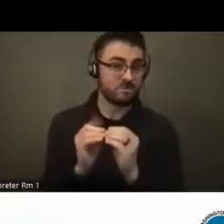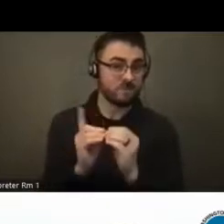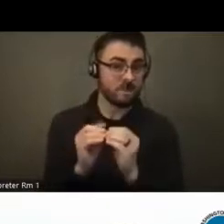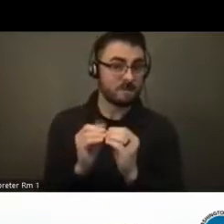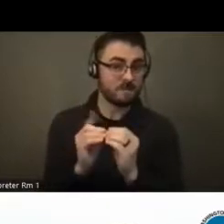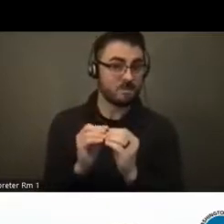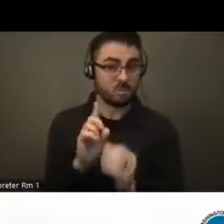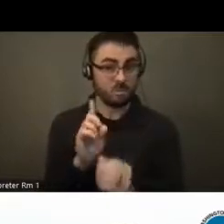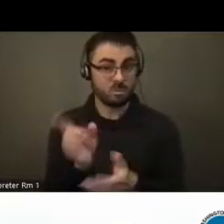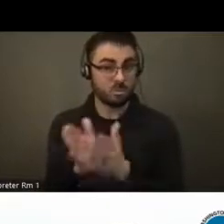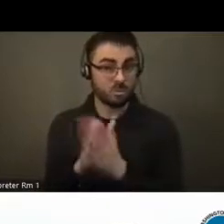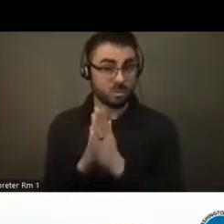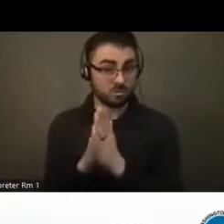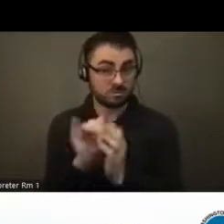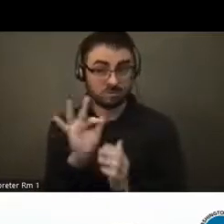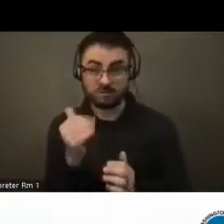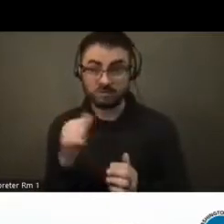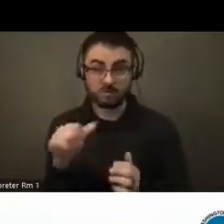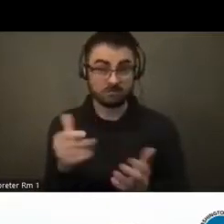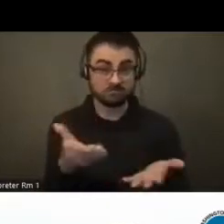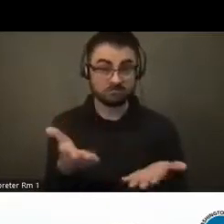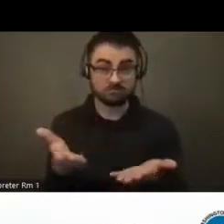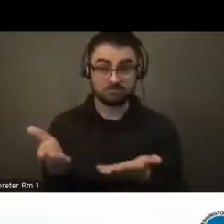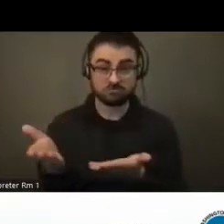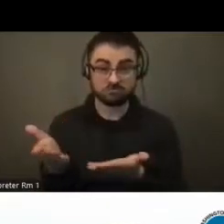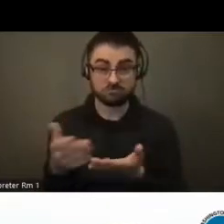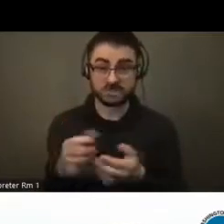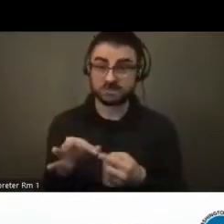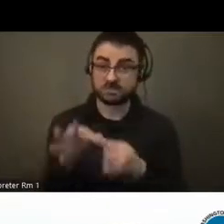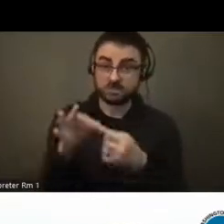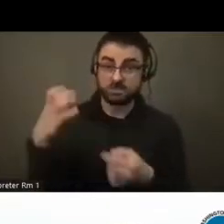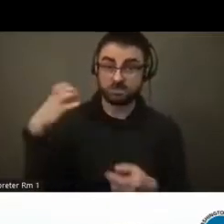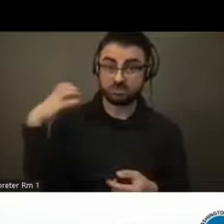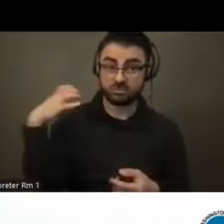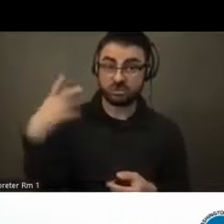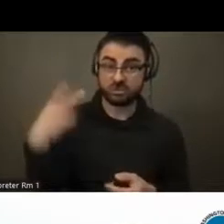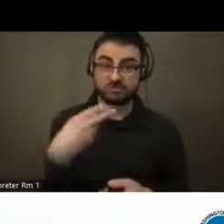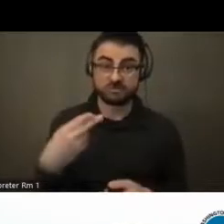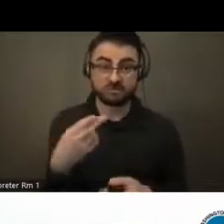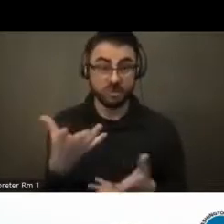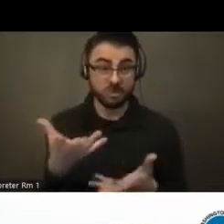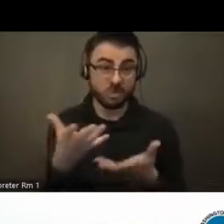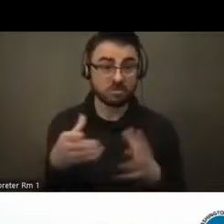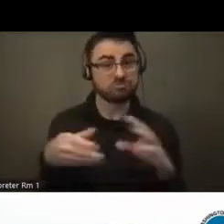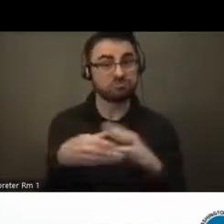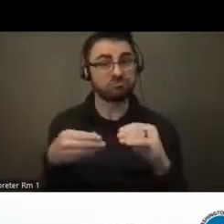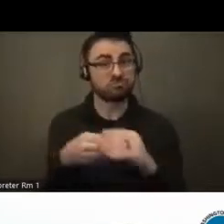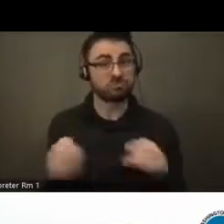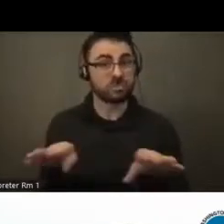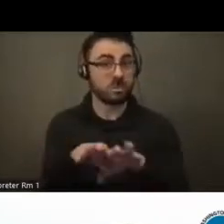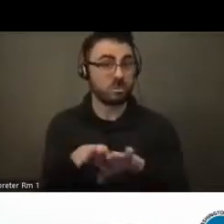has anything else to say. Otherwise, Chair Harrington, if you want to just give some closing remarks.